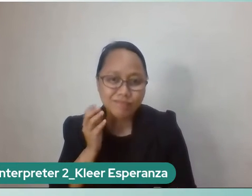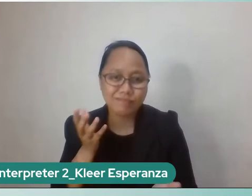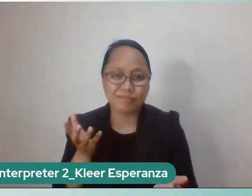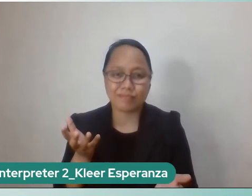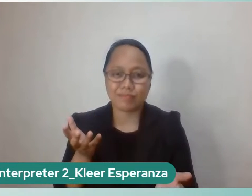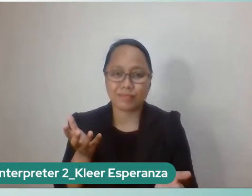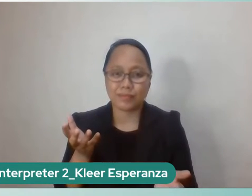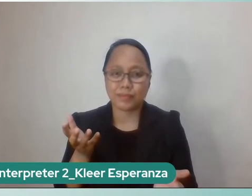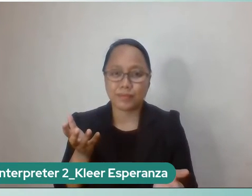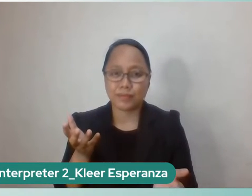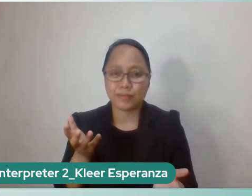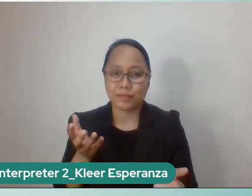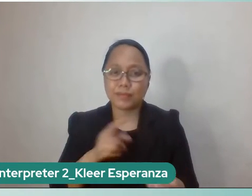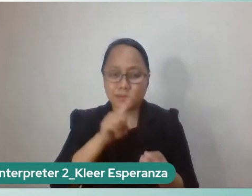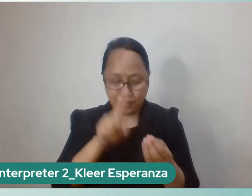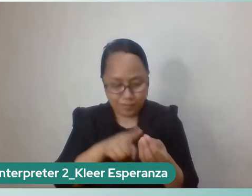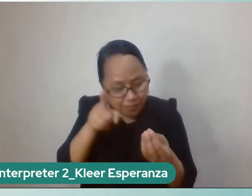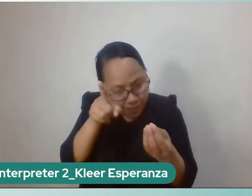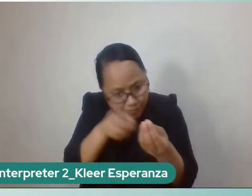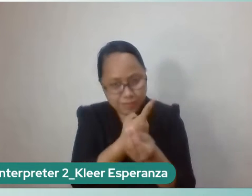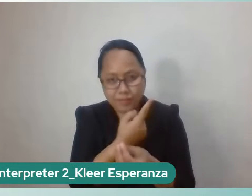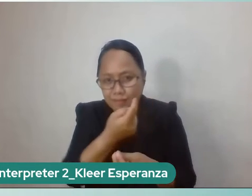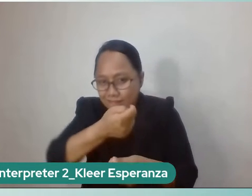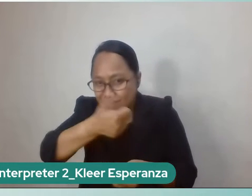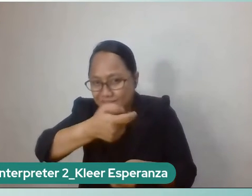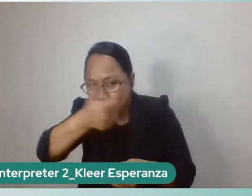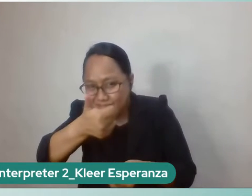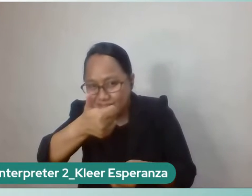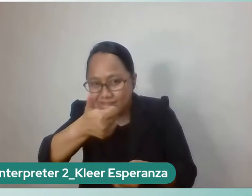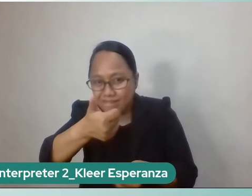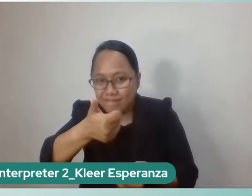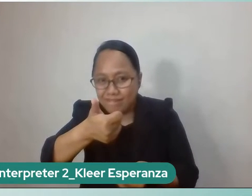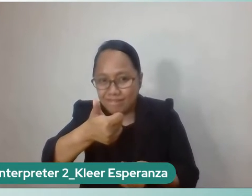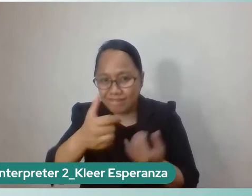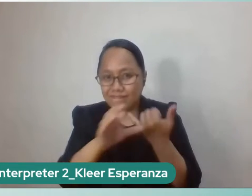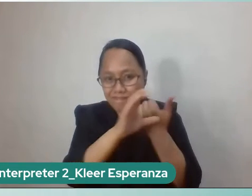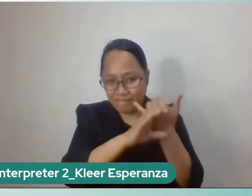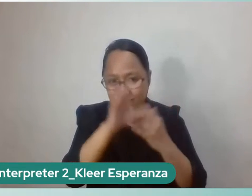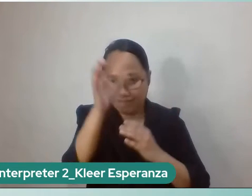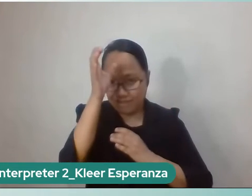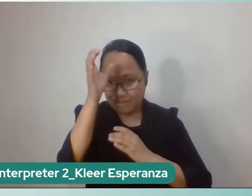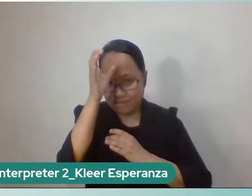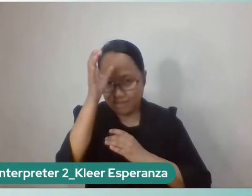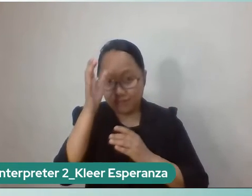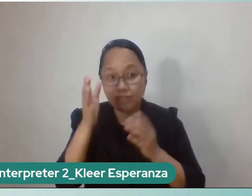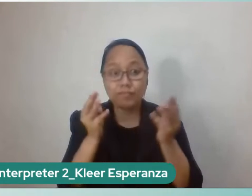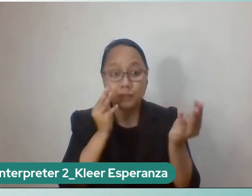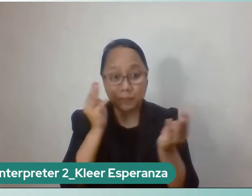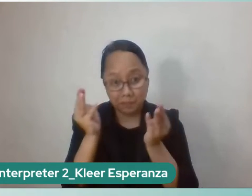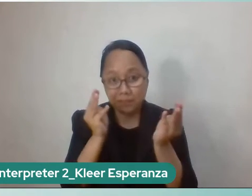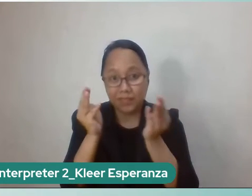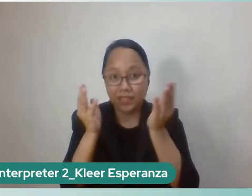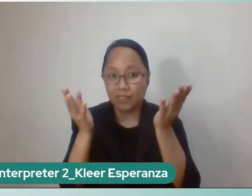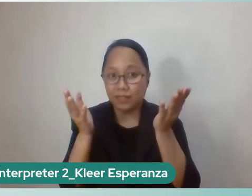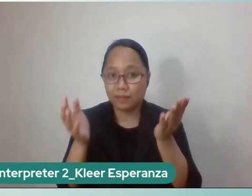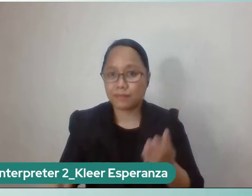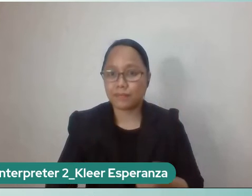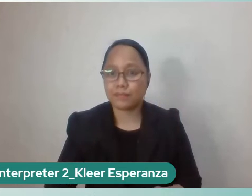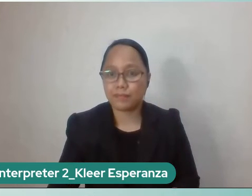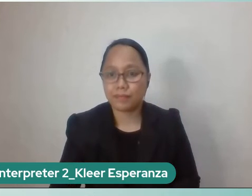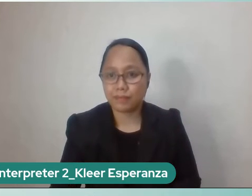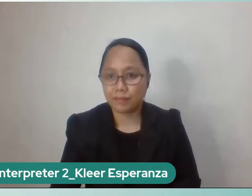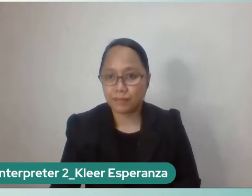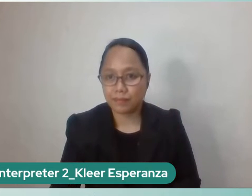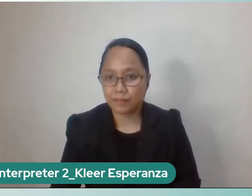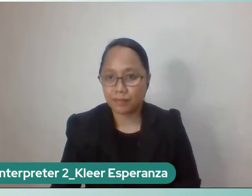towards eliminating cervical cancer in Malaysia. And so I think right now we have a